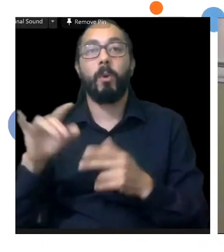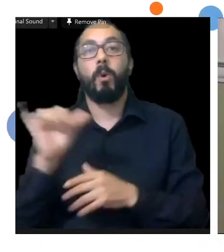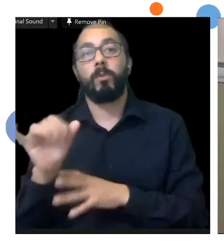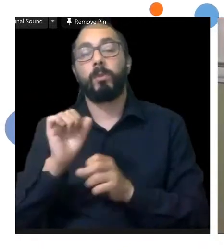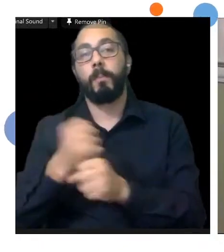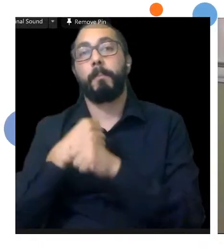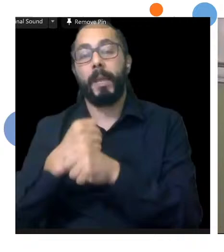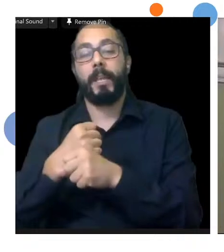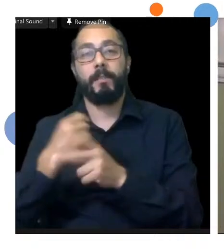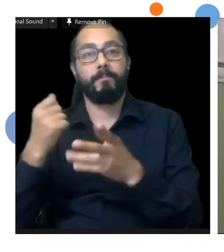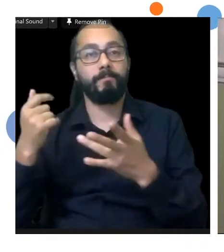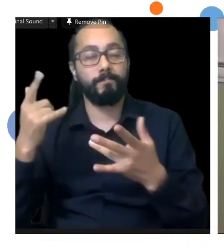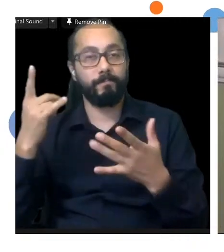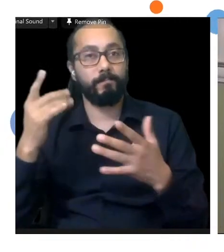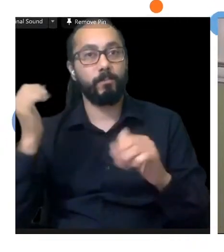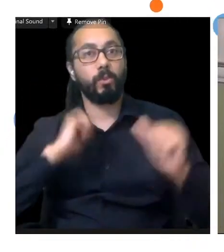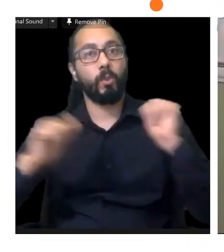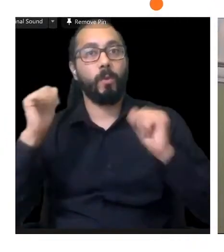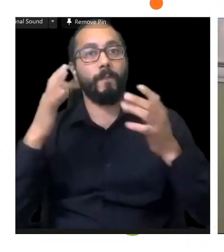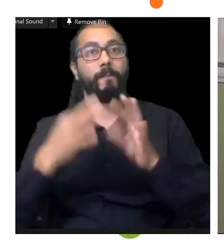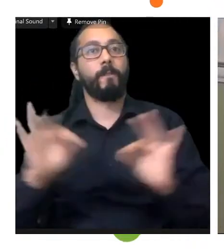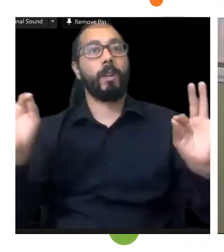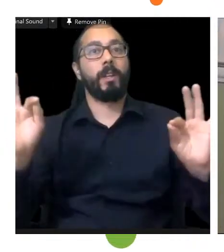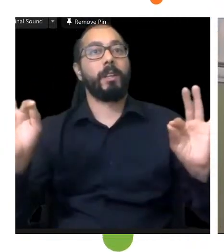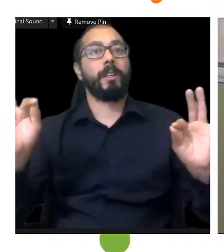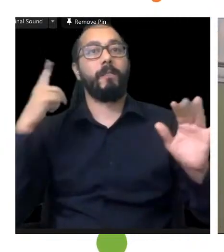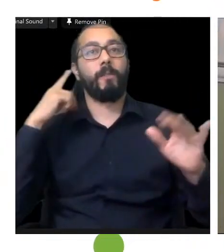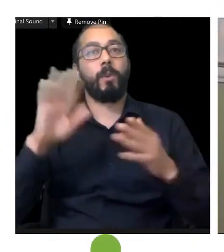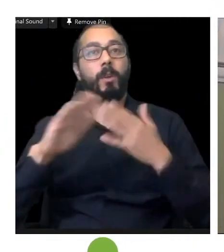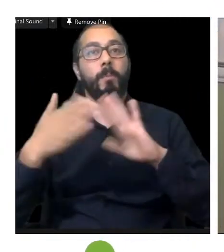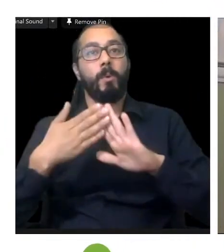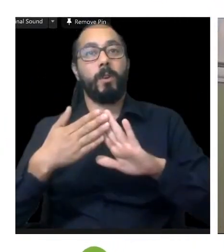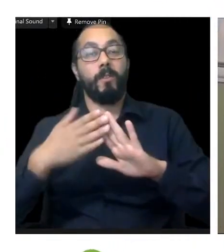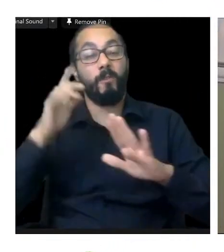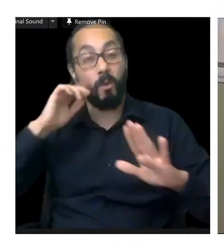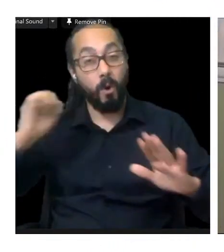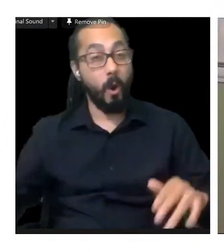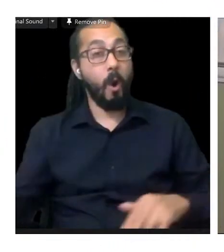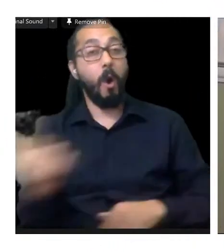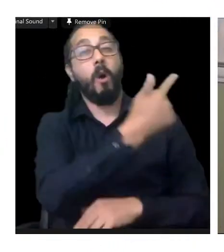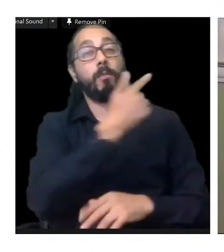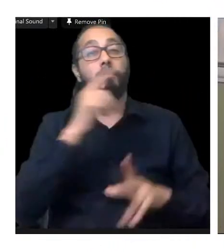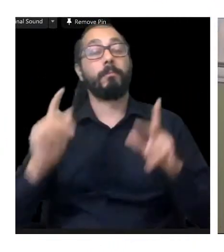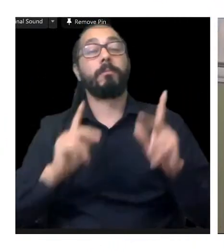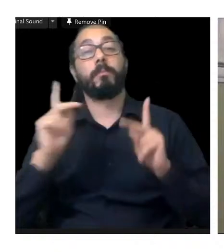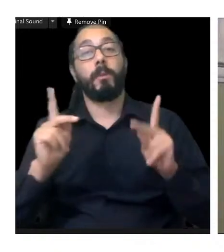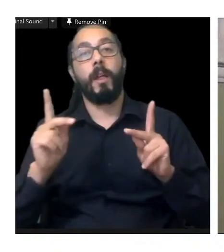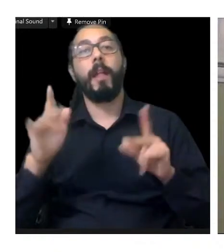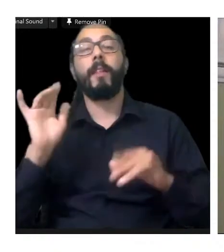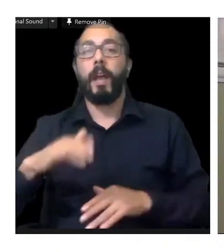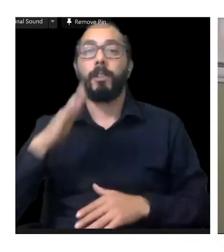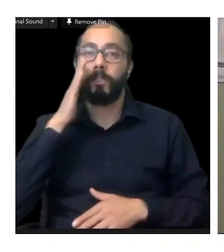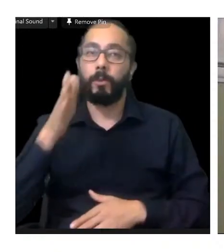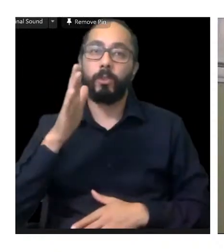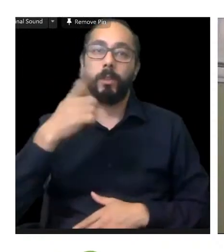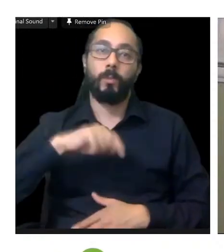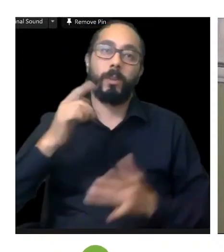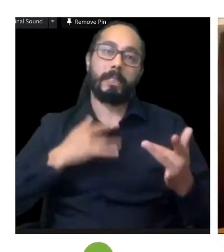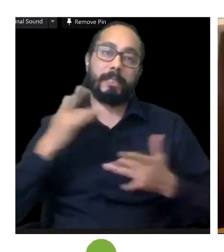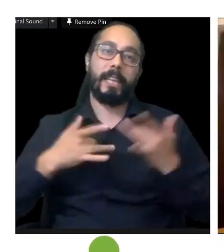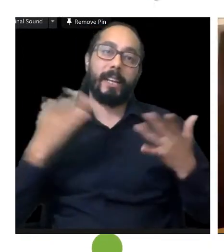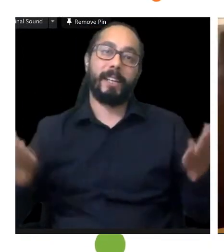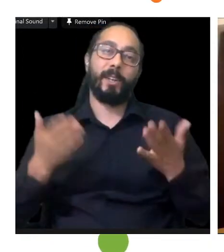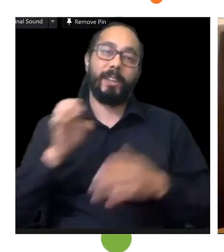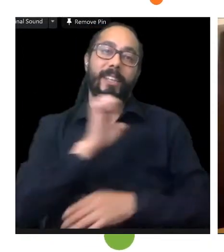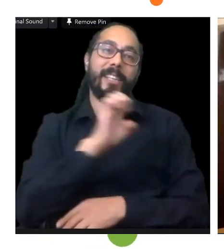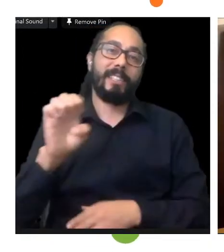entire community, that to me seems like the future. And that's something that we are so excited to be leading the way with in the East Coast. Thanks so